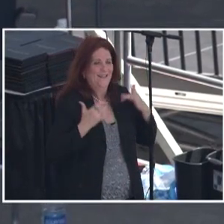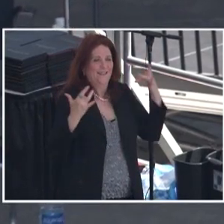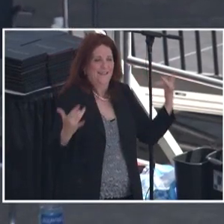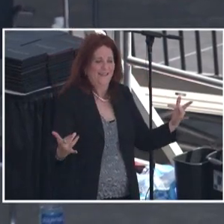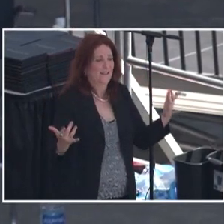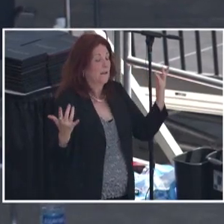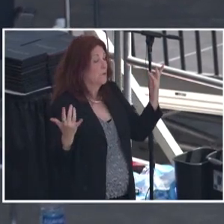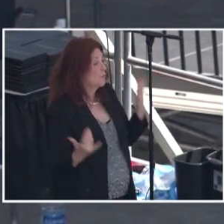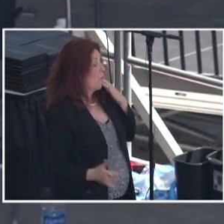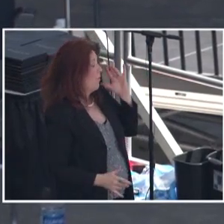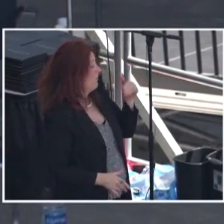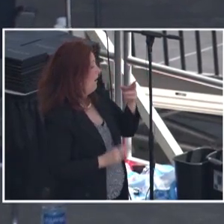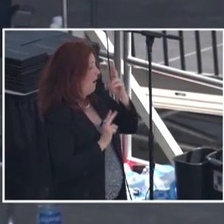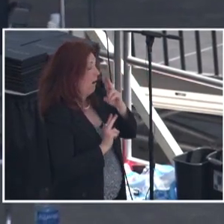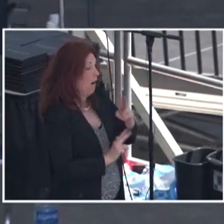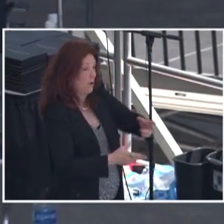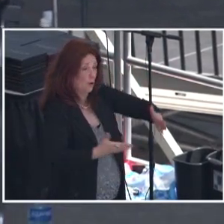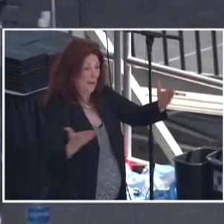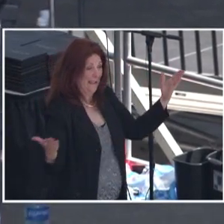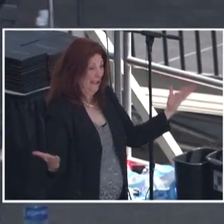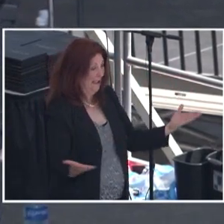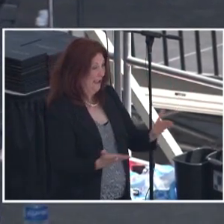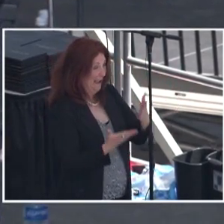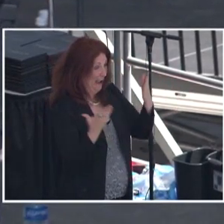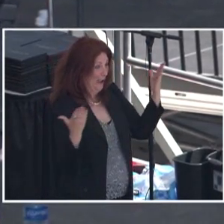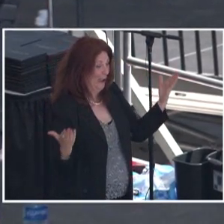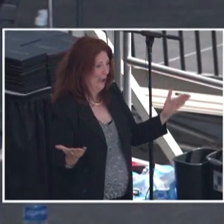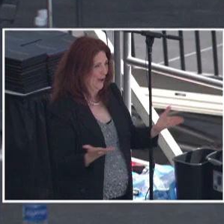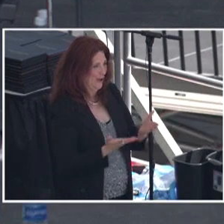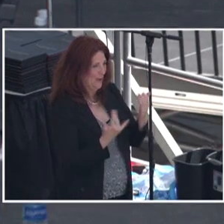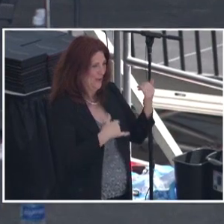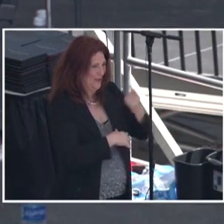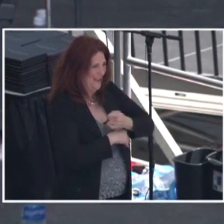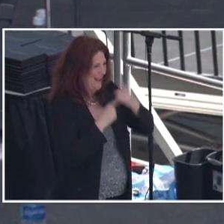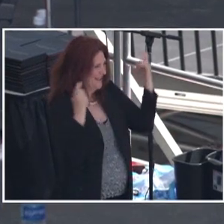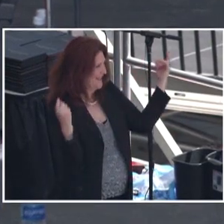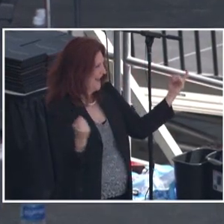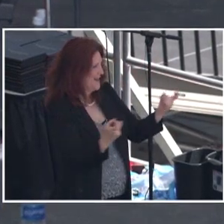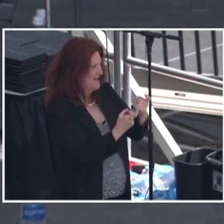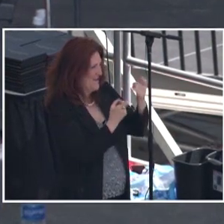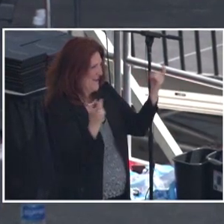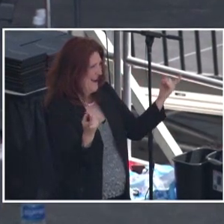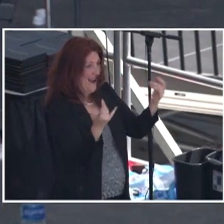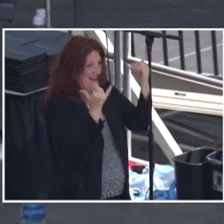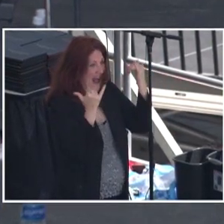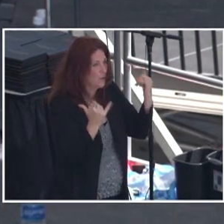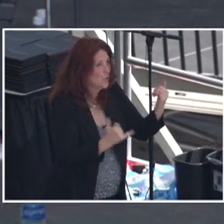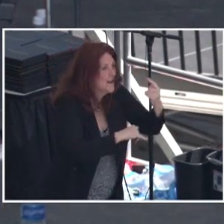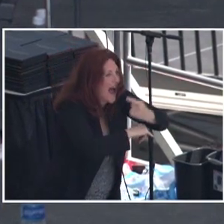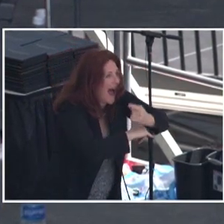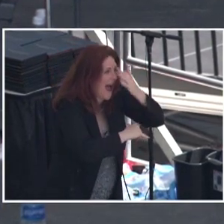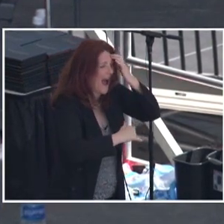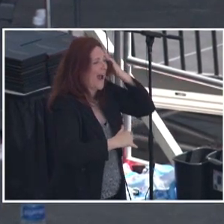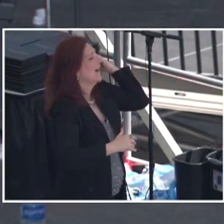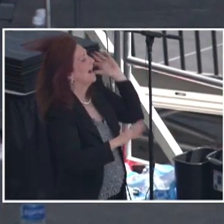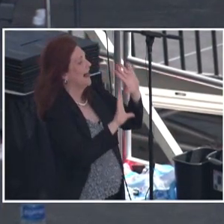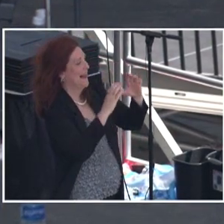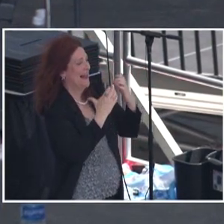County Executive to celebrate with you at MetLife Stadium today as the class